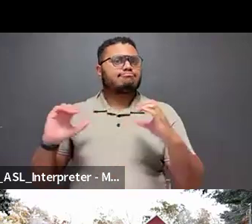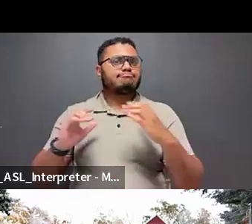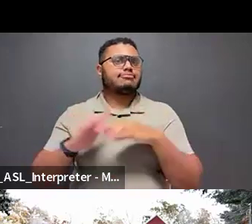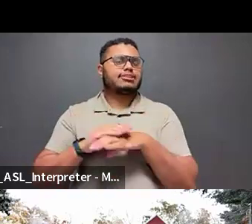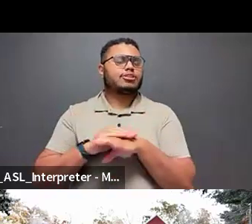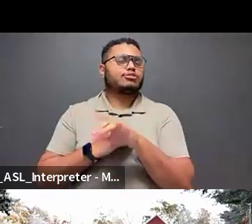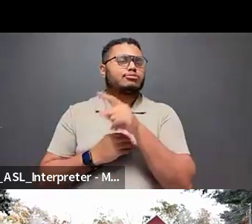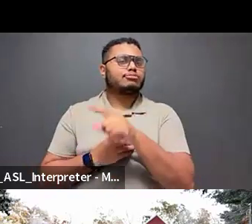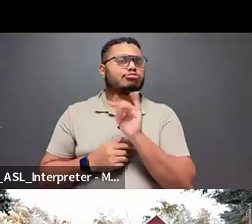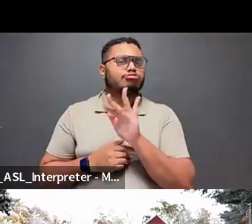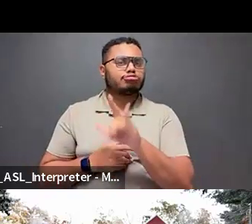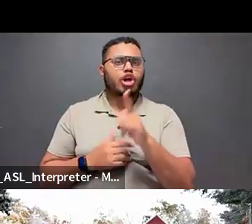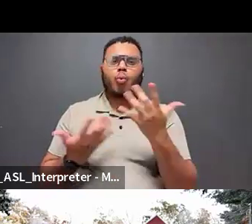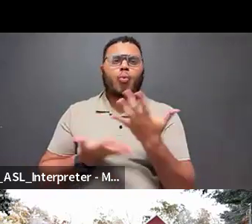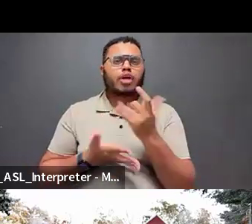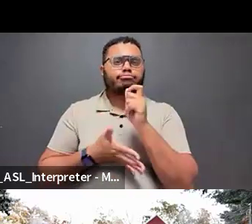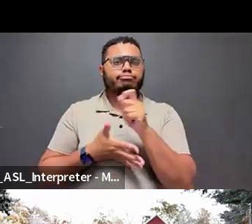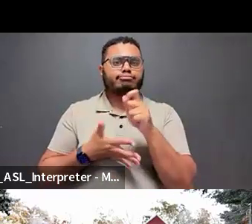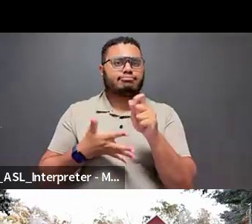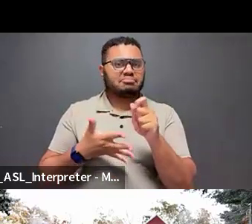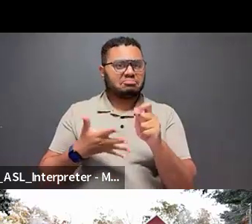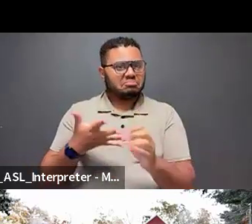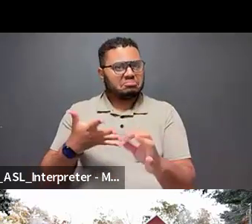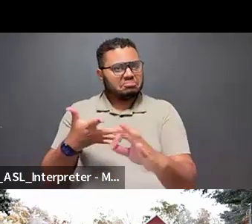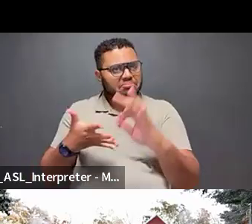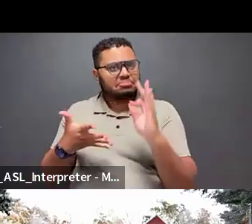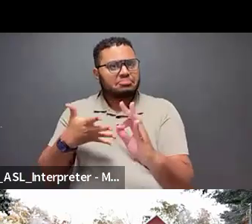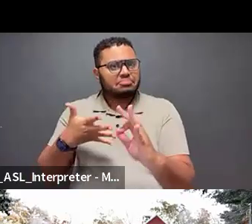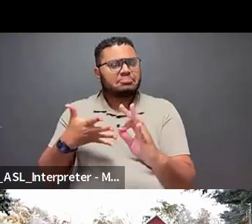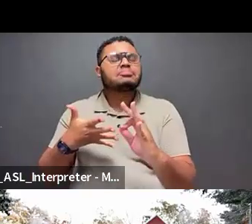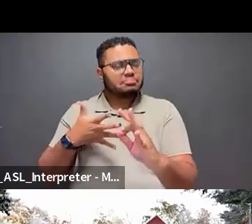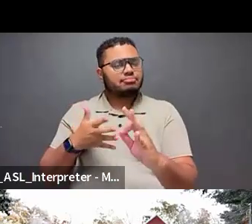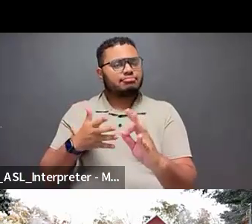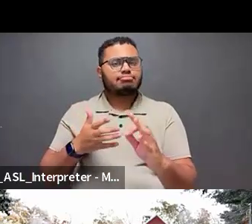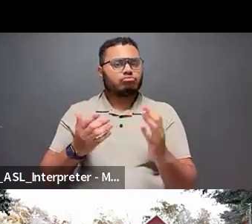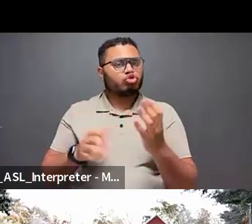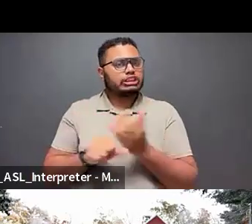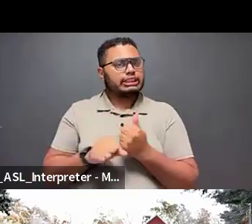the check boxes you have to have for an inspection in order to receive that certification.